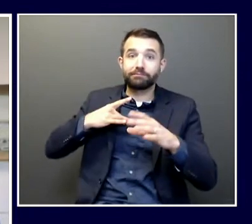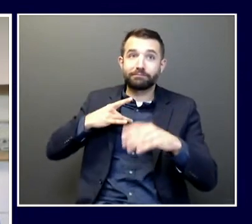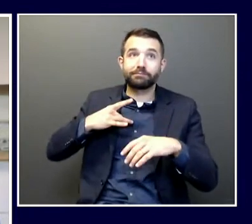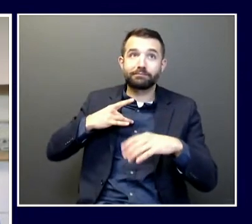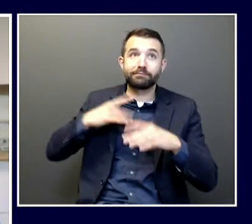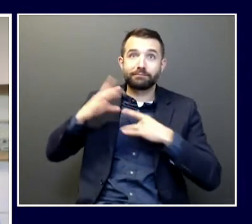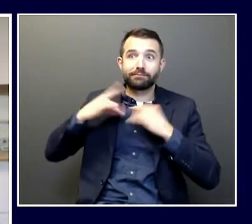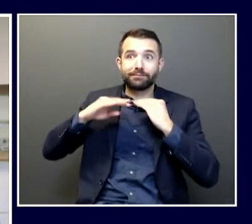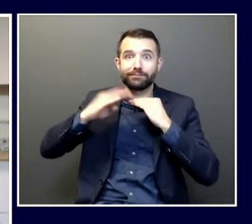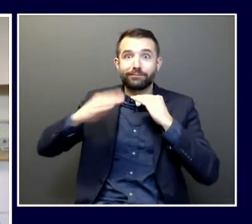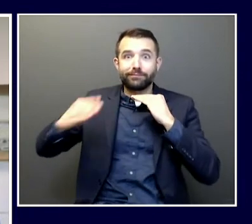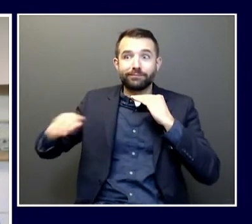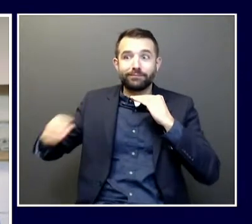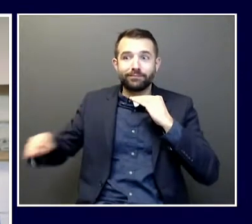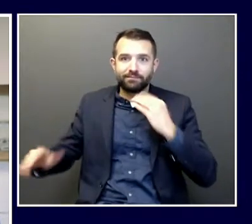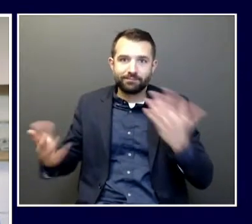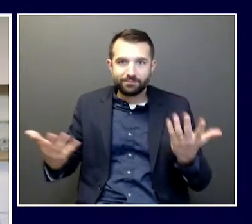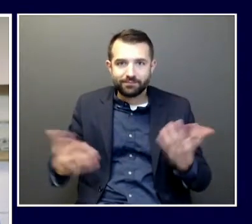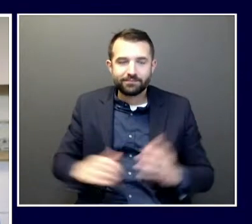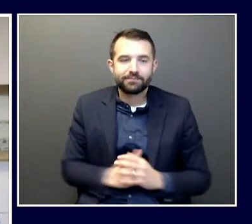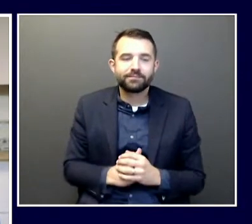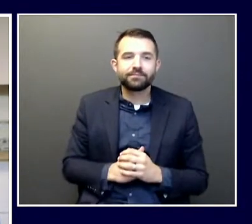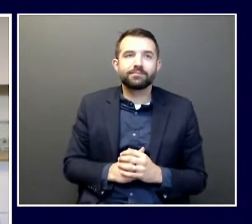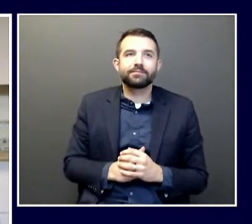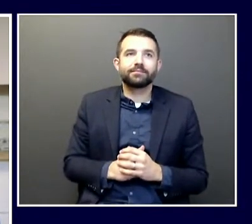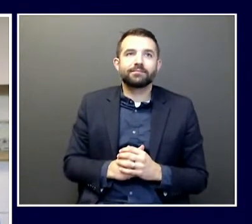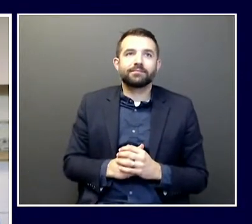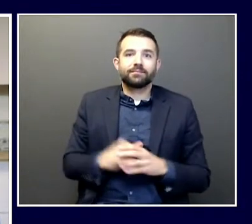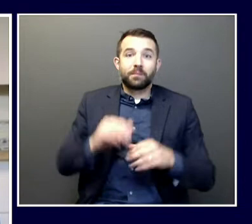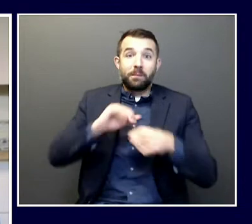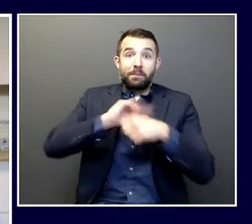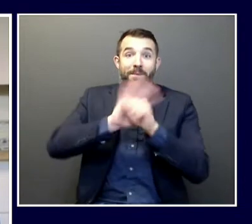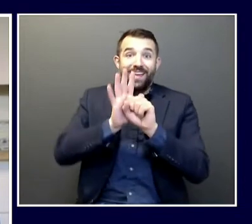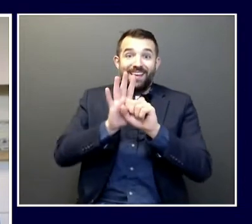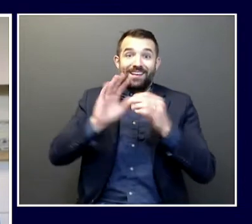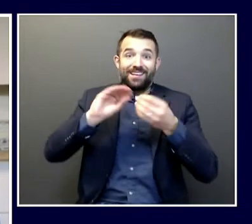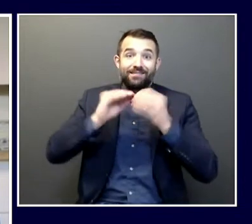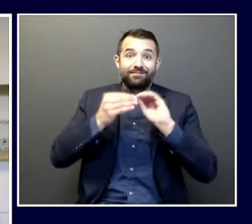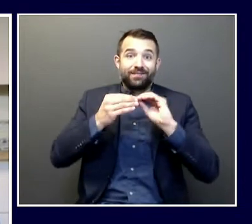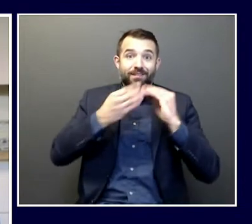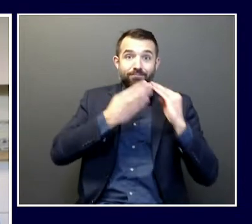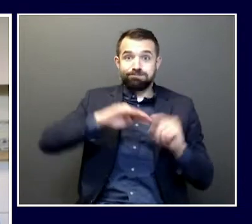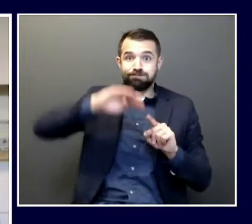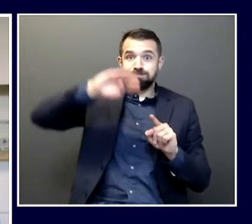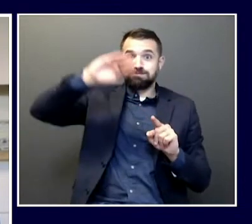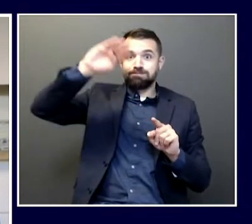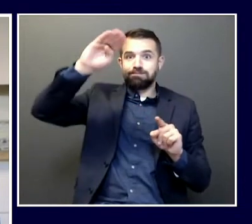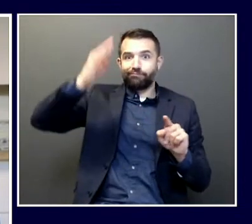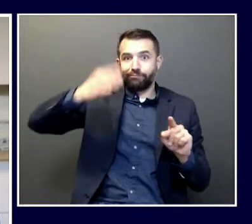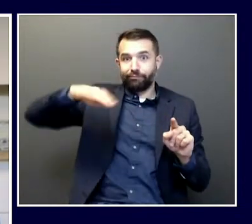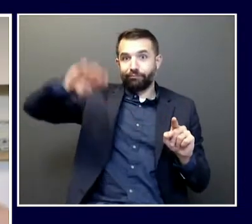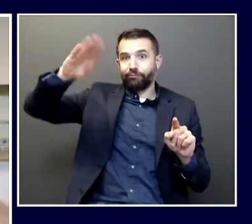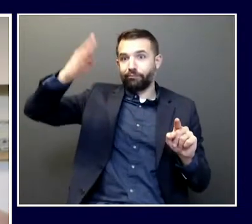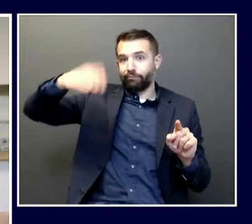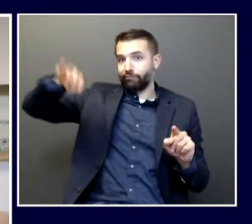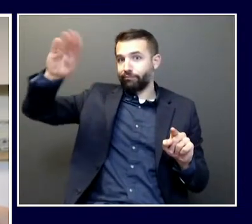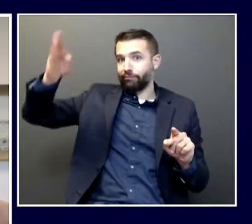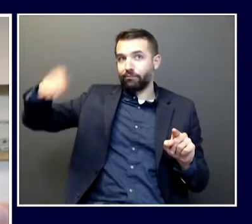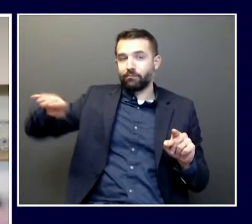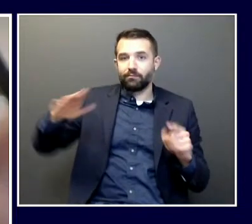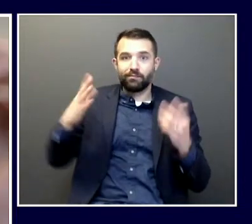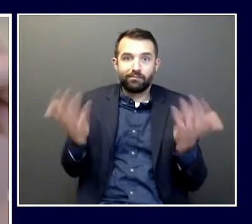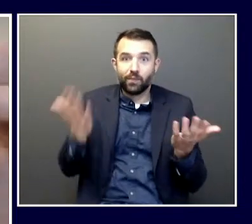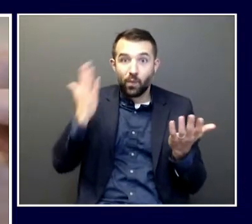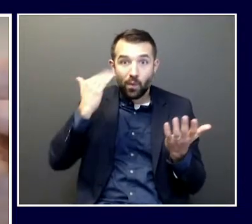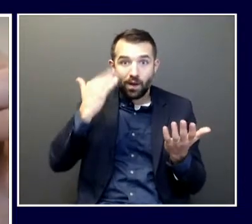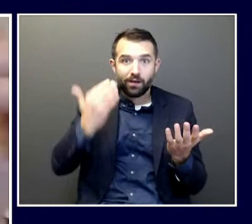of the questions when we're looking at a surge, whether it's an outbreak or as a state, is where on the curve are we? Are we on the upswing